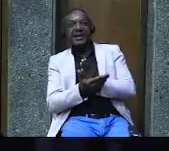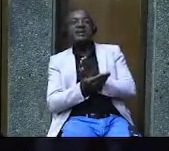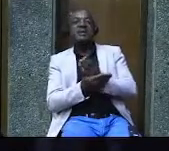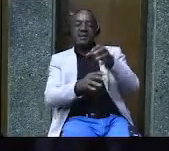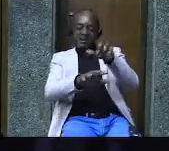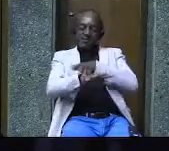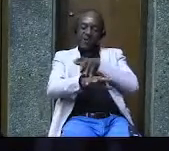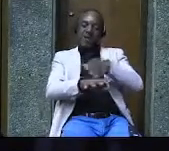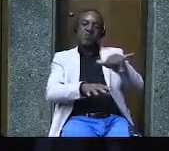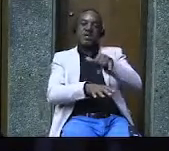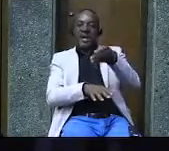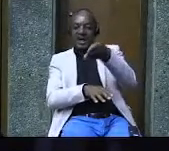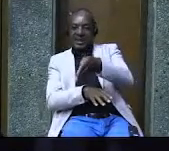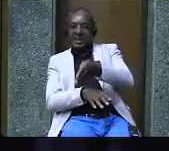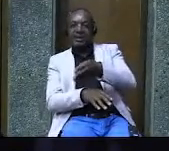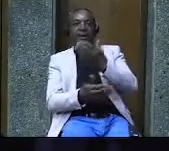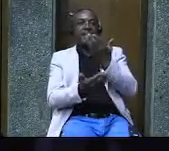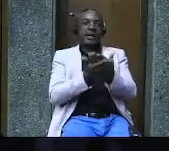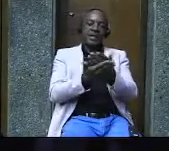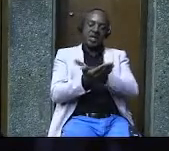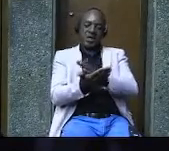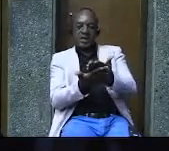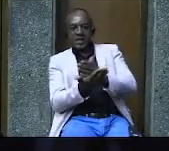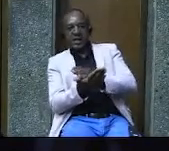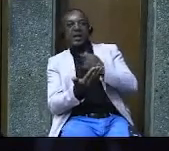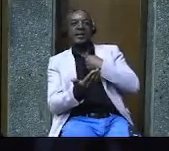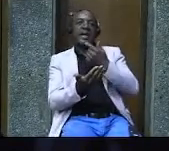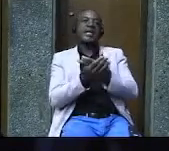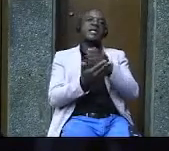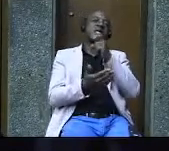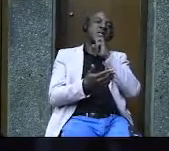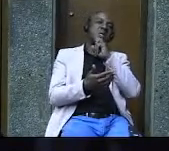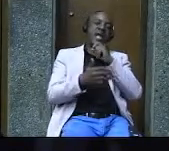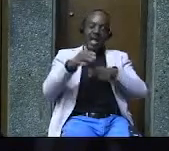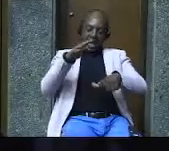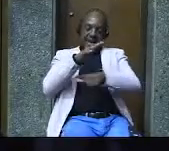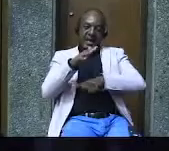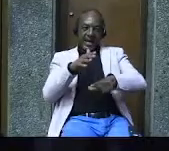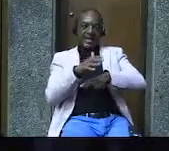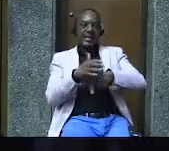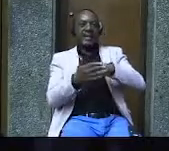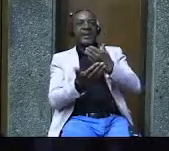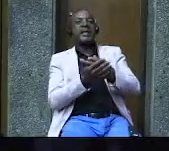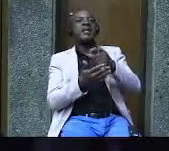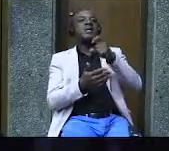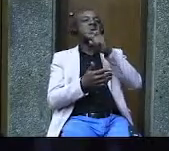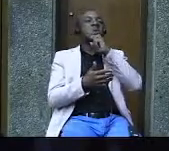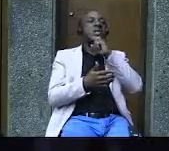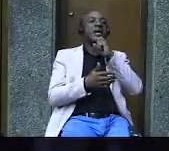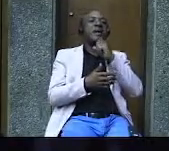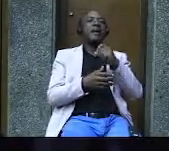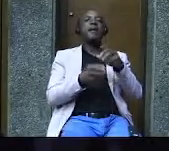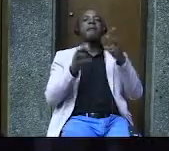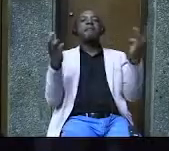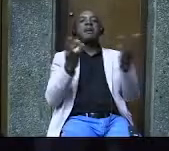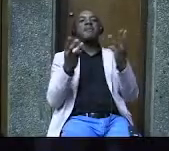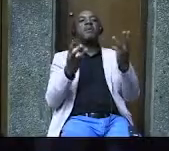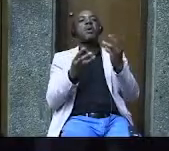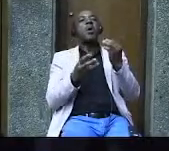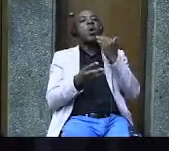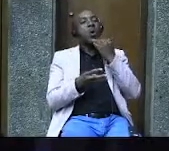tse teng ha ba re sharele tsona re di sebedise. Land ha e sebediswe ke batho ba shebuwang ka